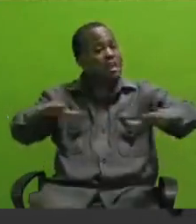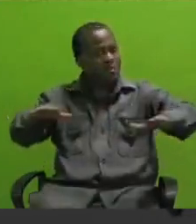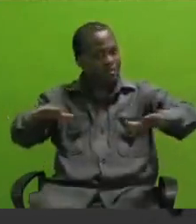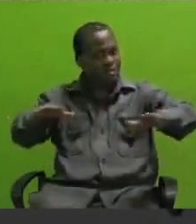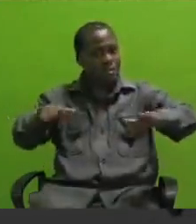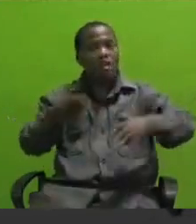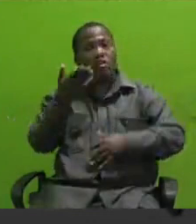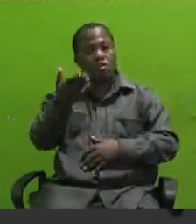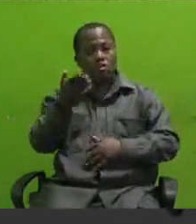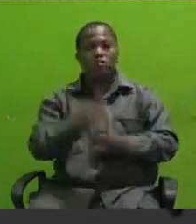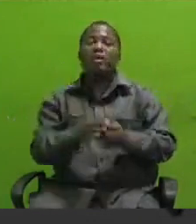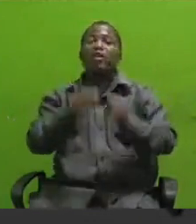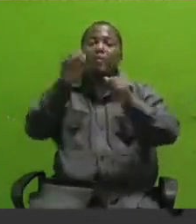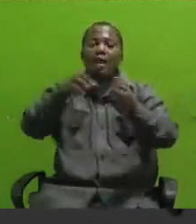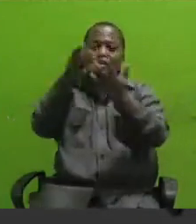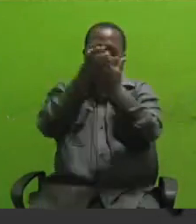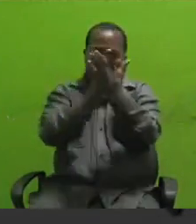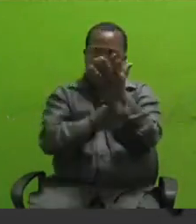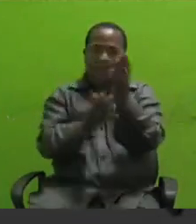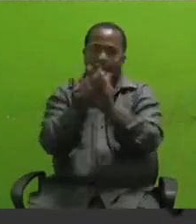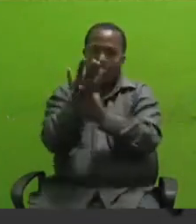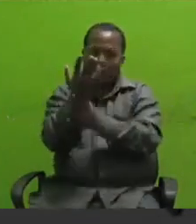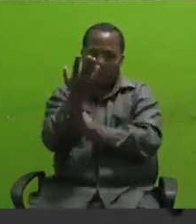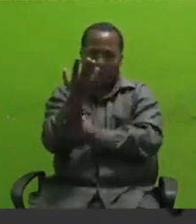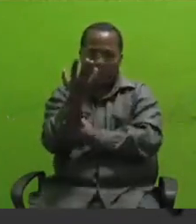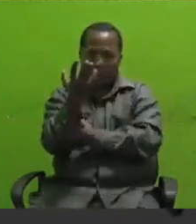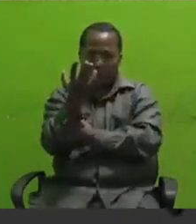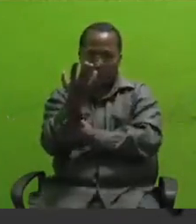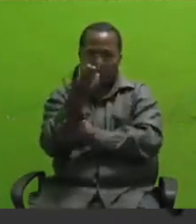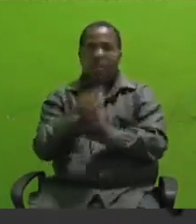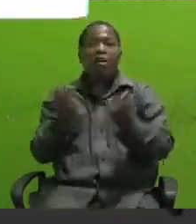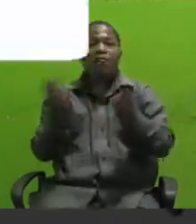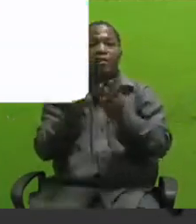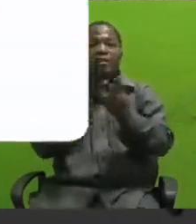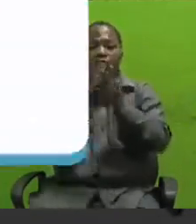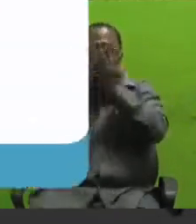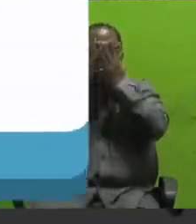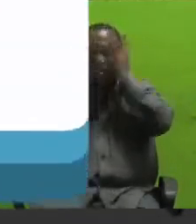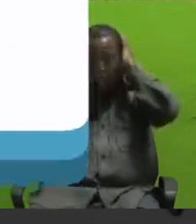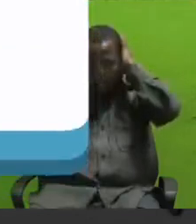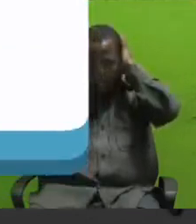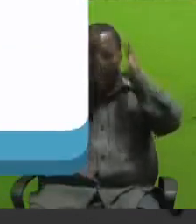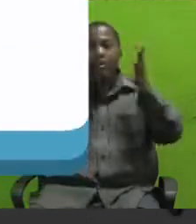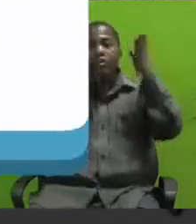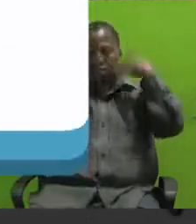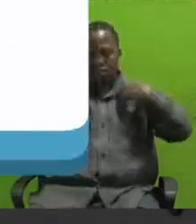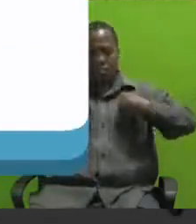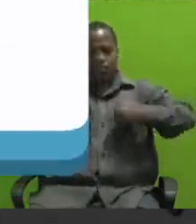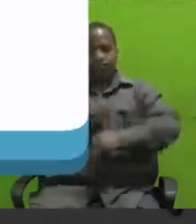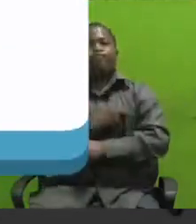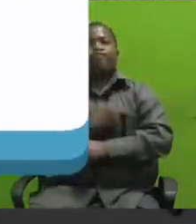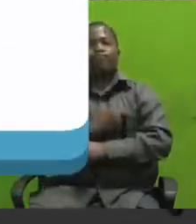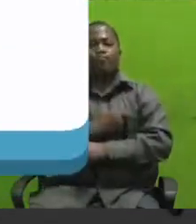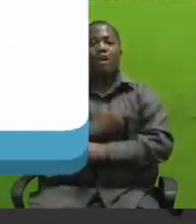dear, wear gloves, safety goggles, put on protective coat, and